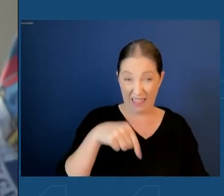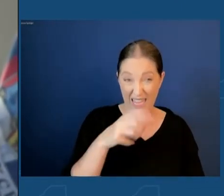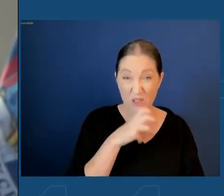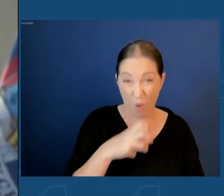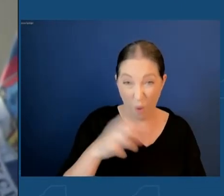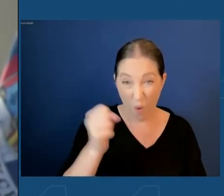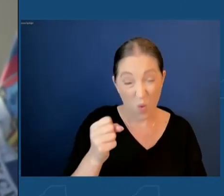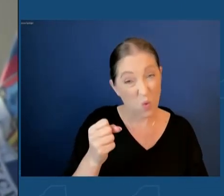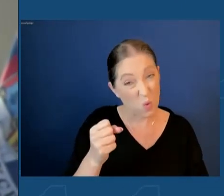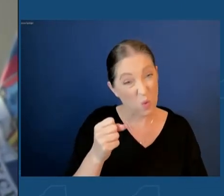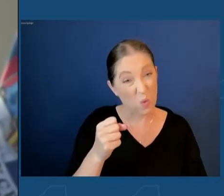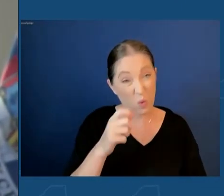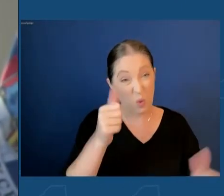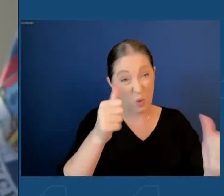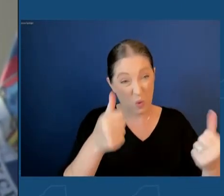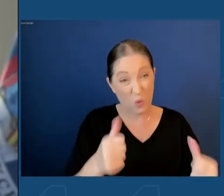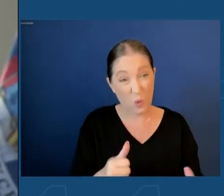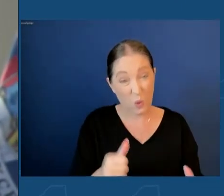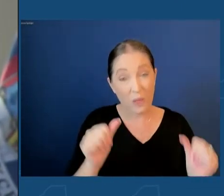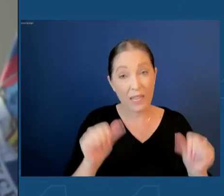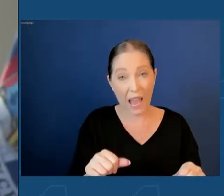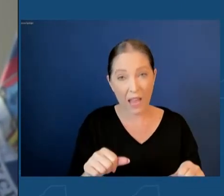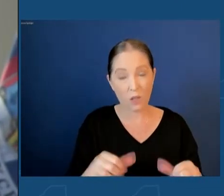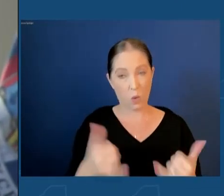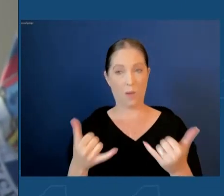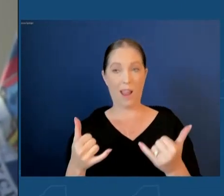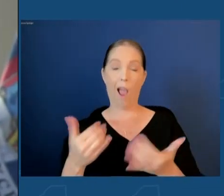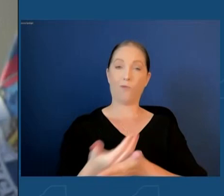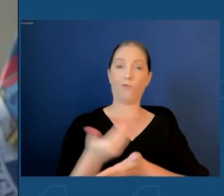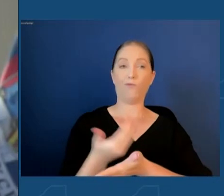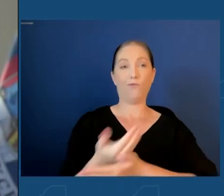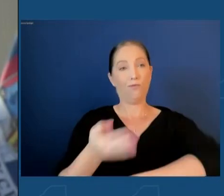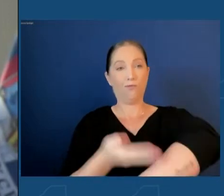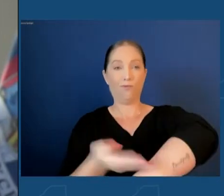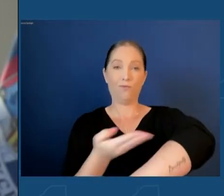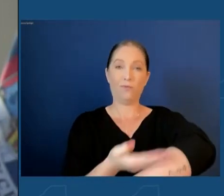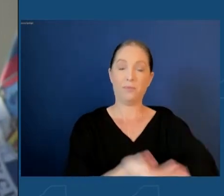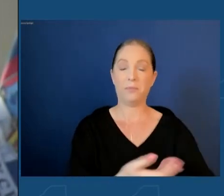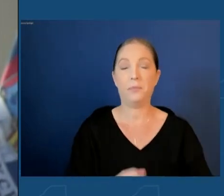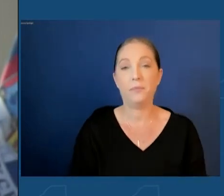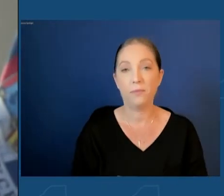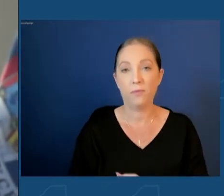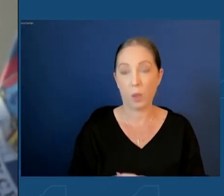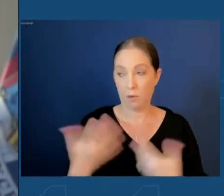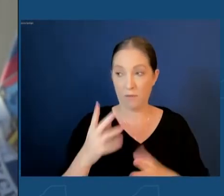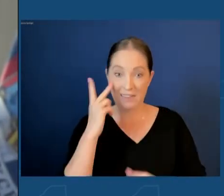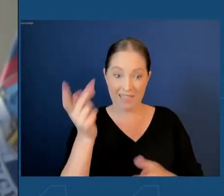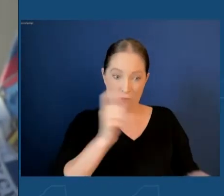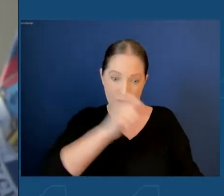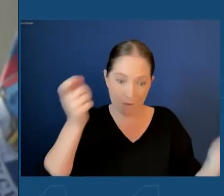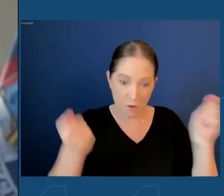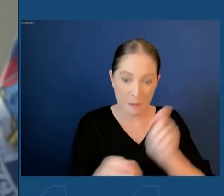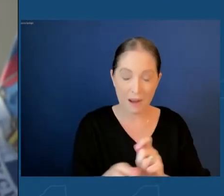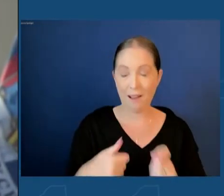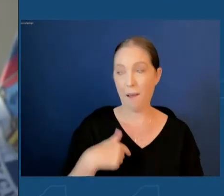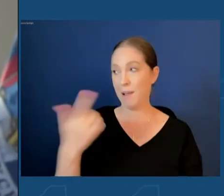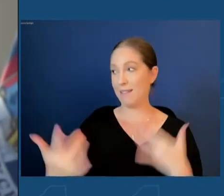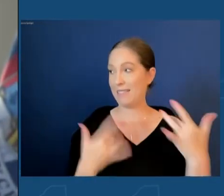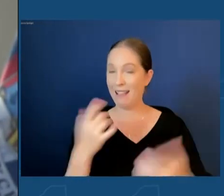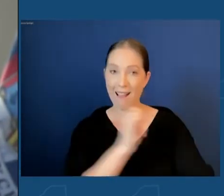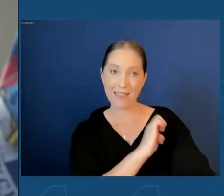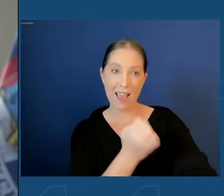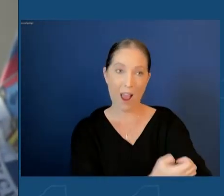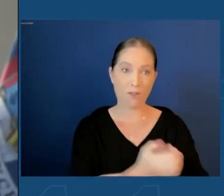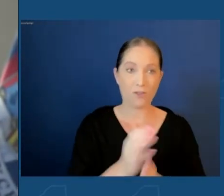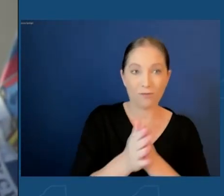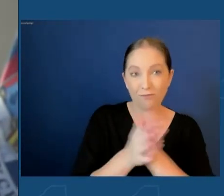a facelift, and that's what this project is about. We're seeing a transformation here, and I'm excited about the energy that we're boasting in